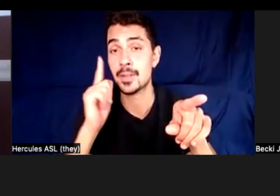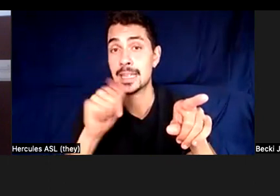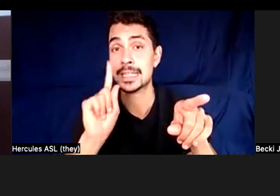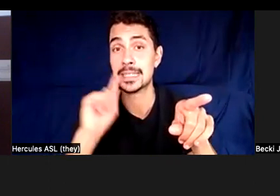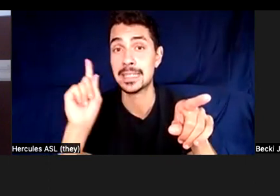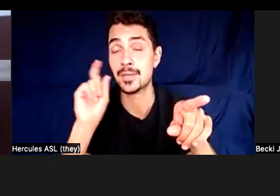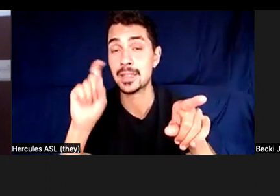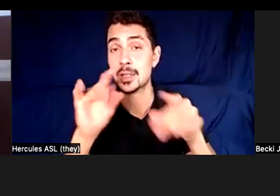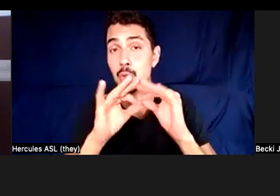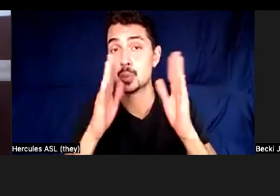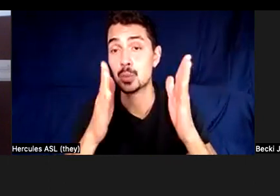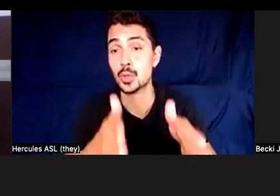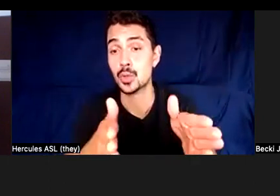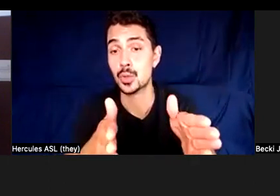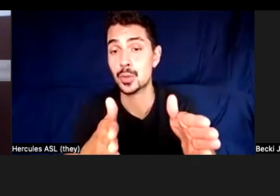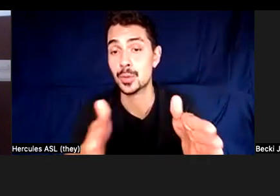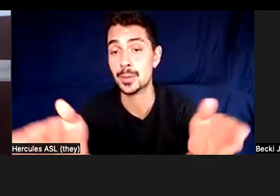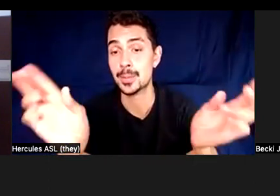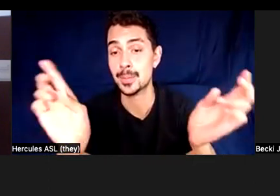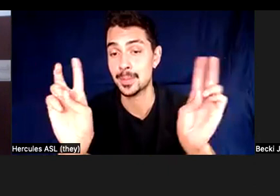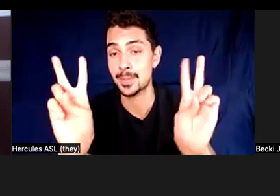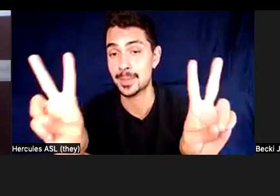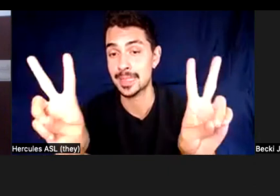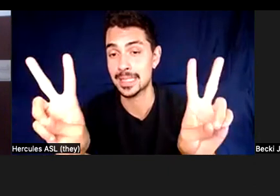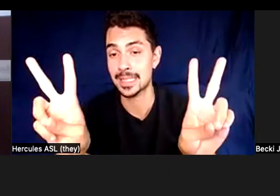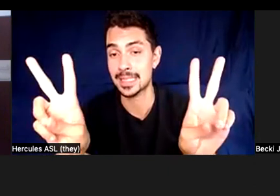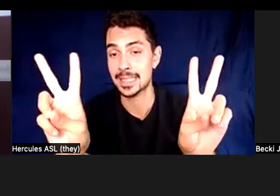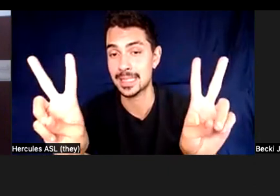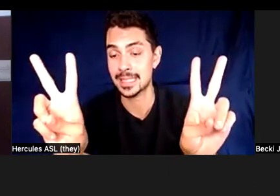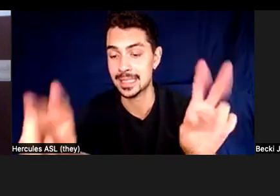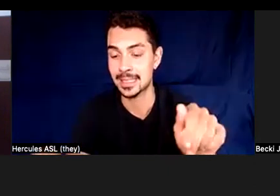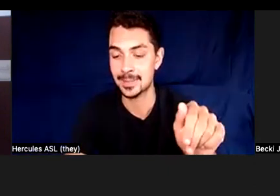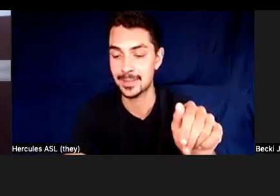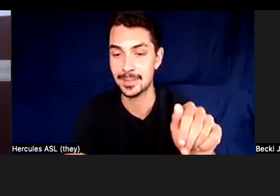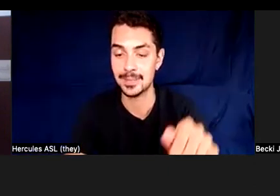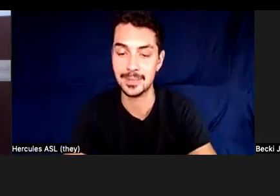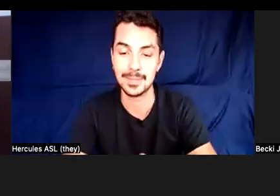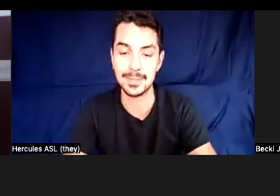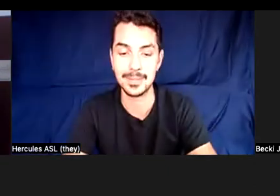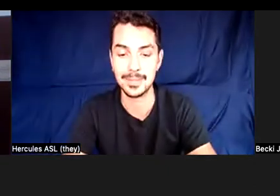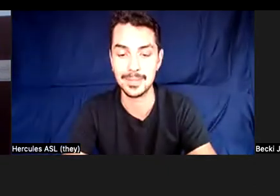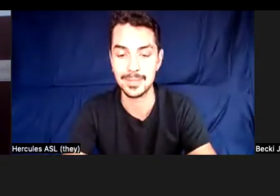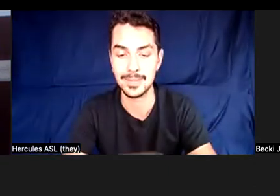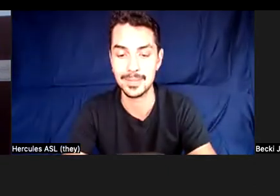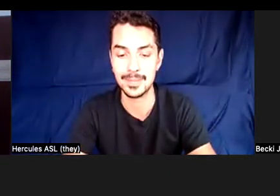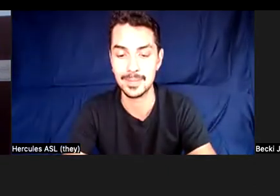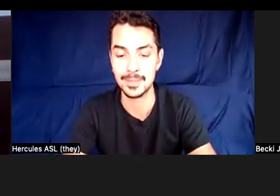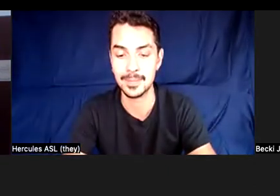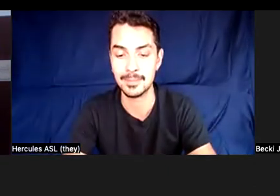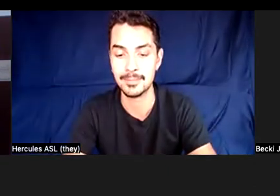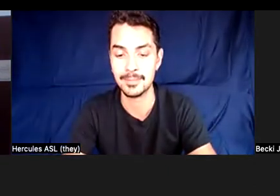Okay. Adios. Hope to see you guys in person in September. Yes, I'll do them both. thank you.